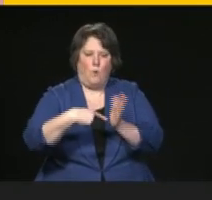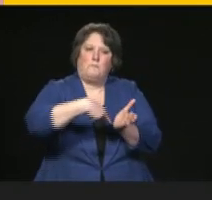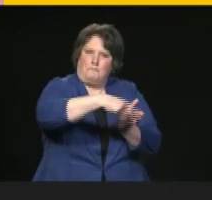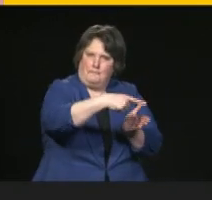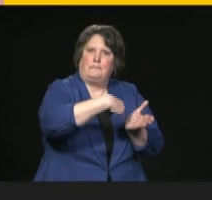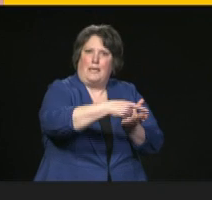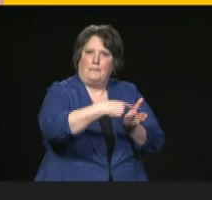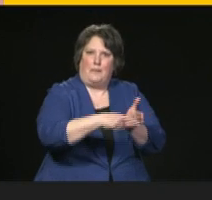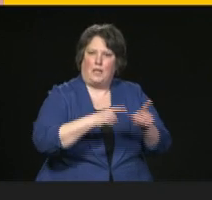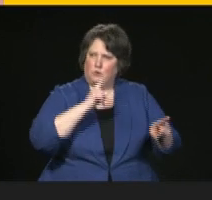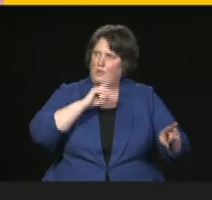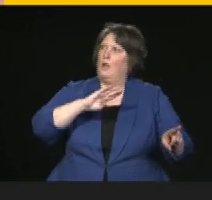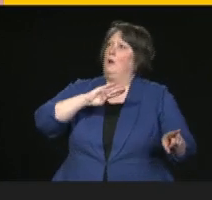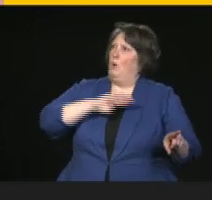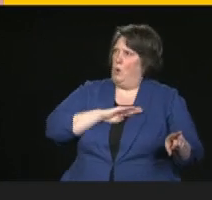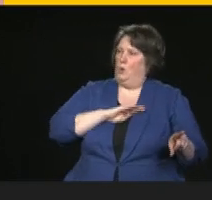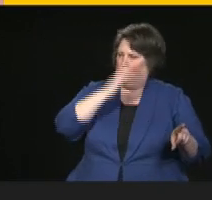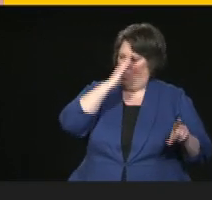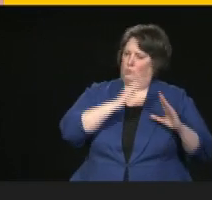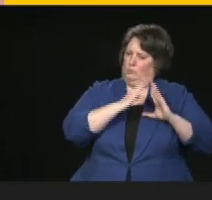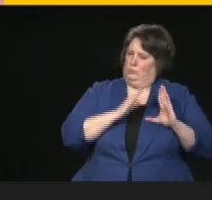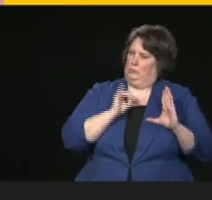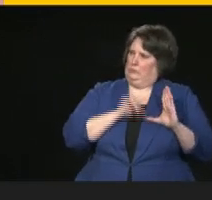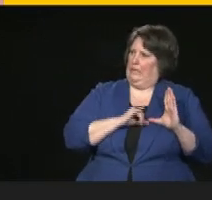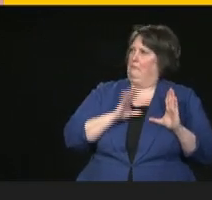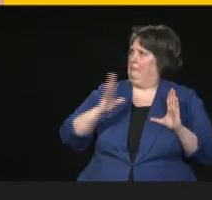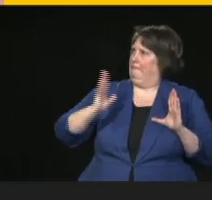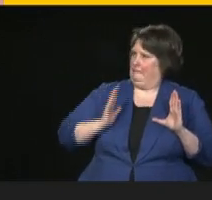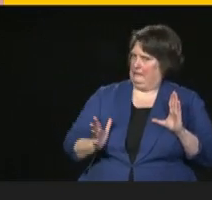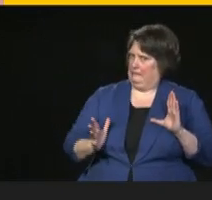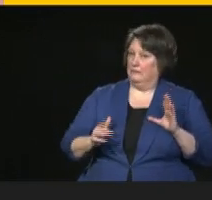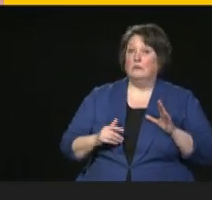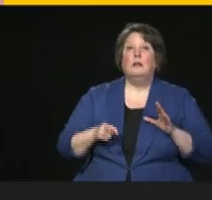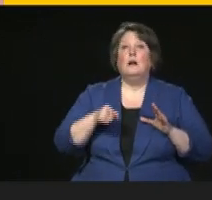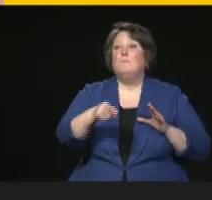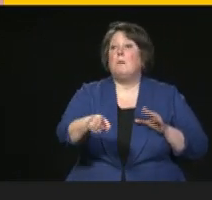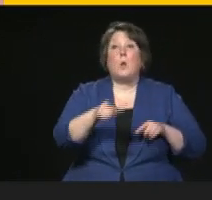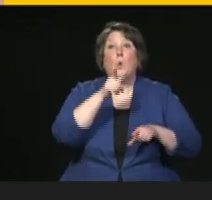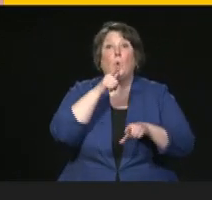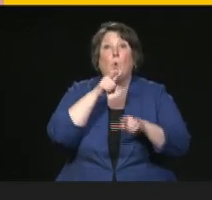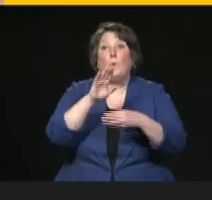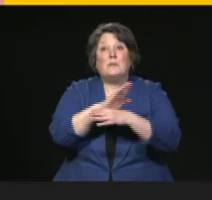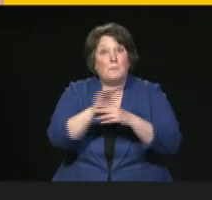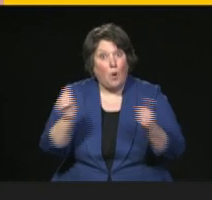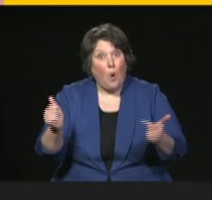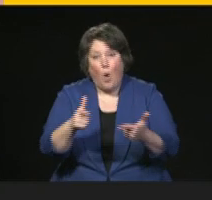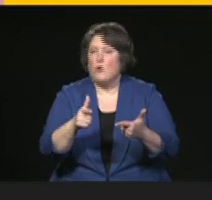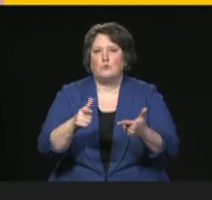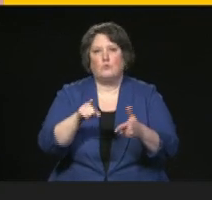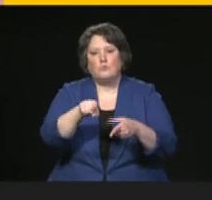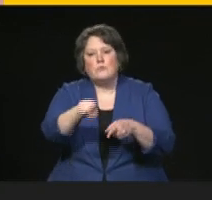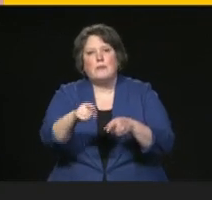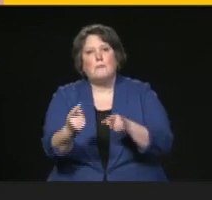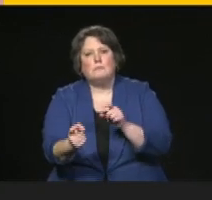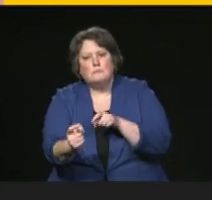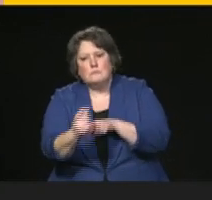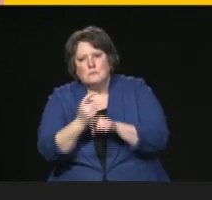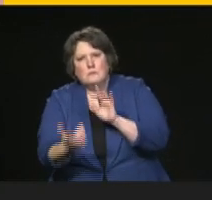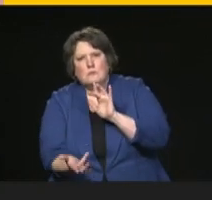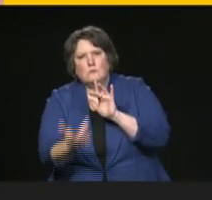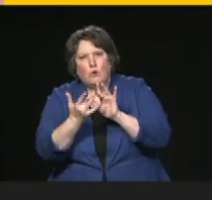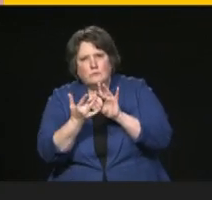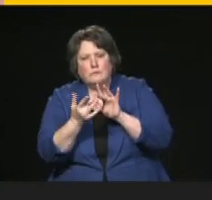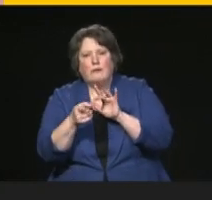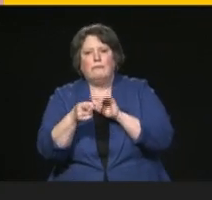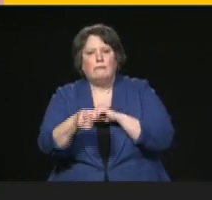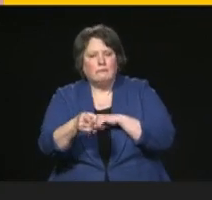Companies who are eligible will be able to call their workers back quicker than possible.